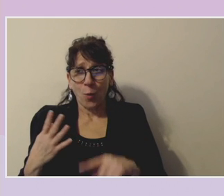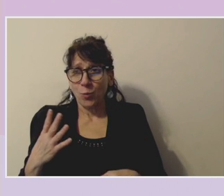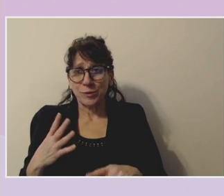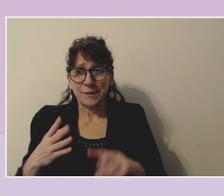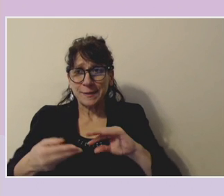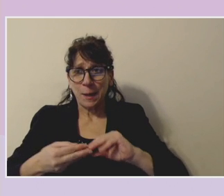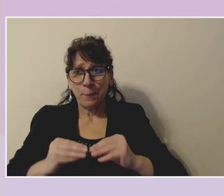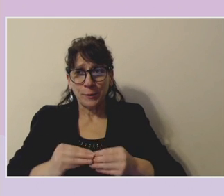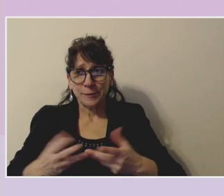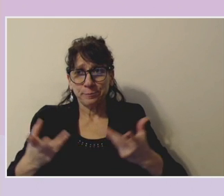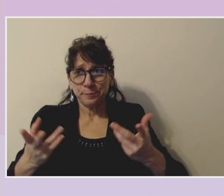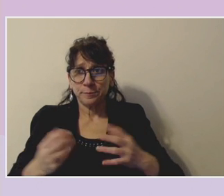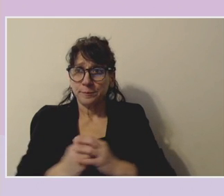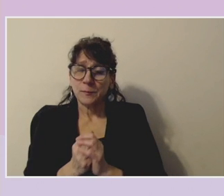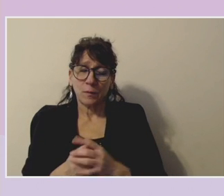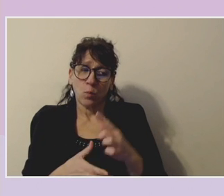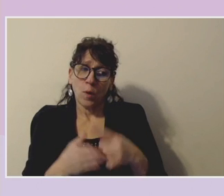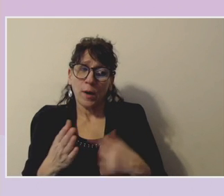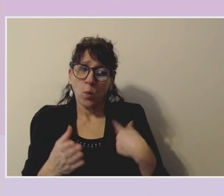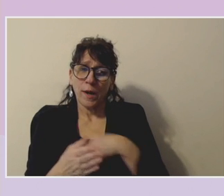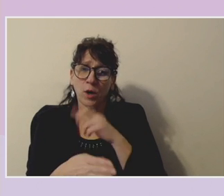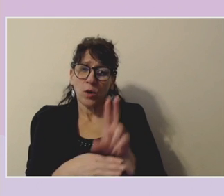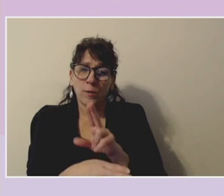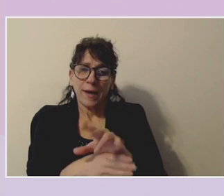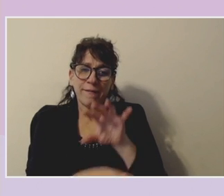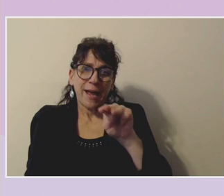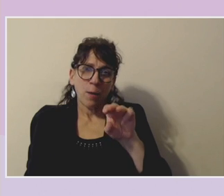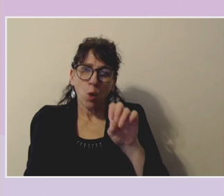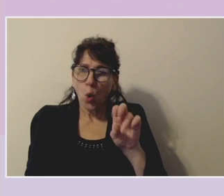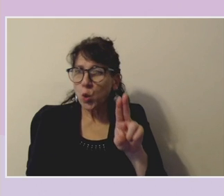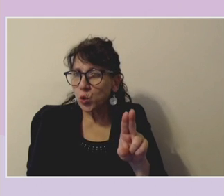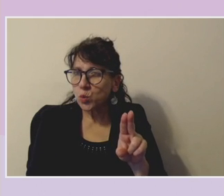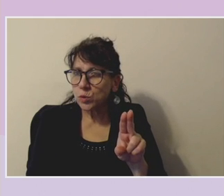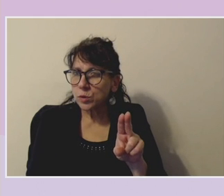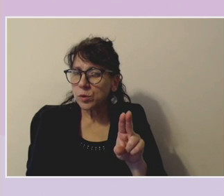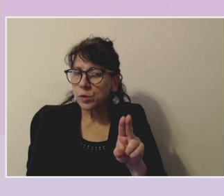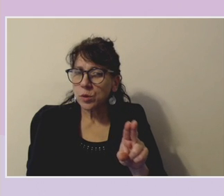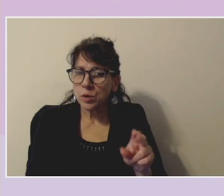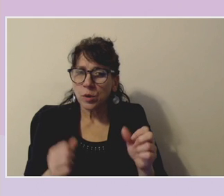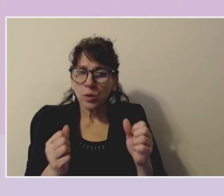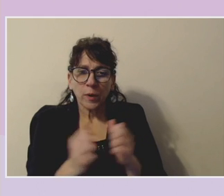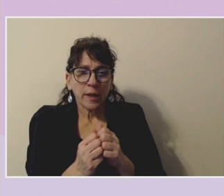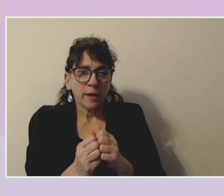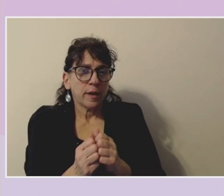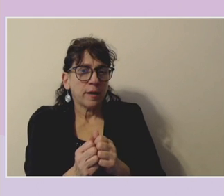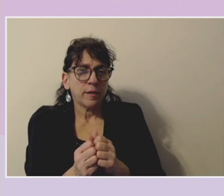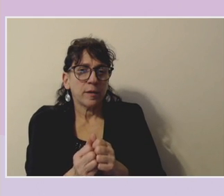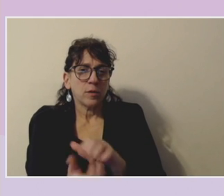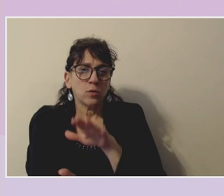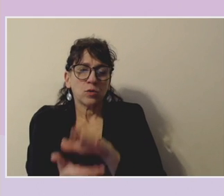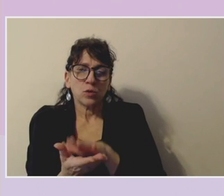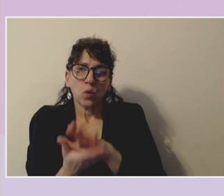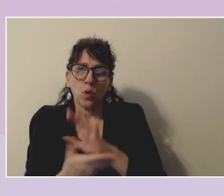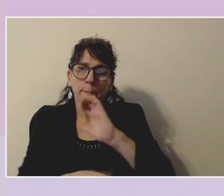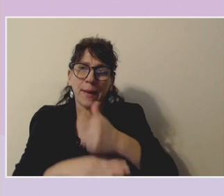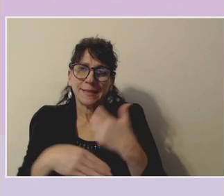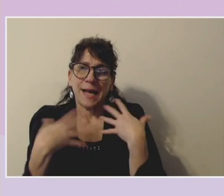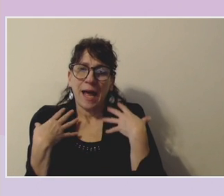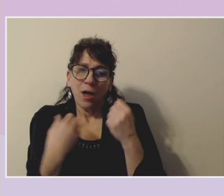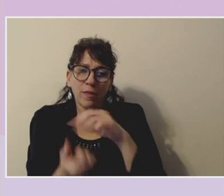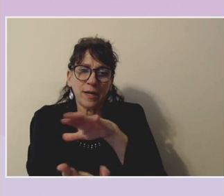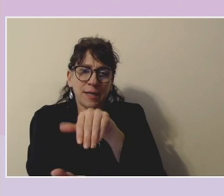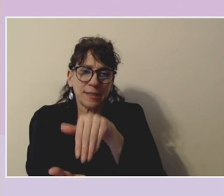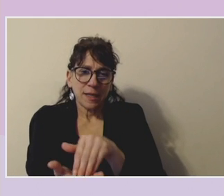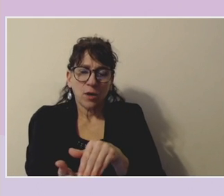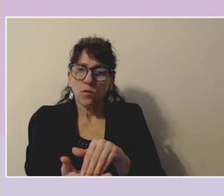utilizing, and we have MOUs with our school-based health centers, We have expanded them from the high